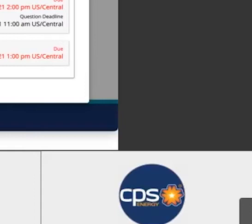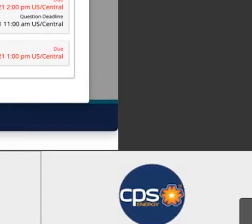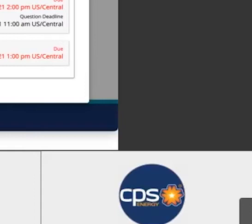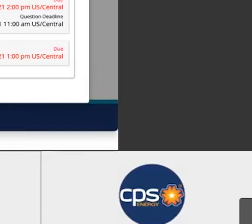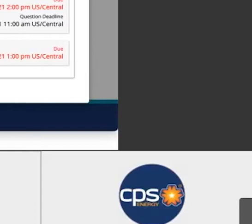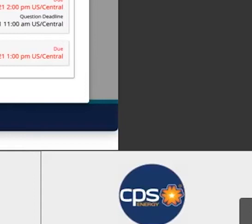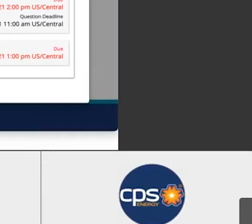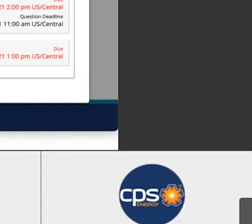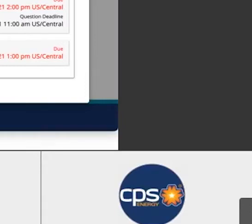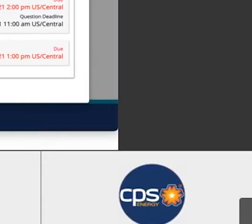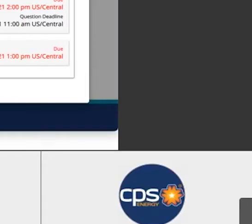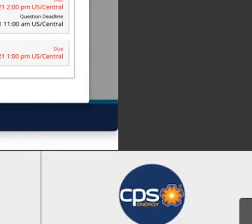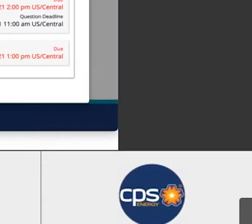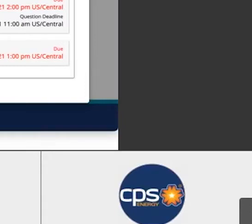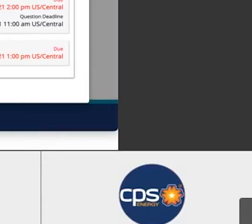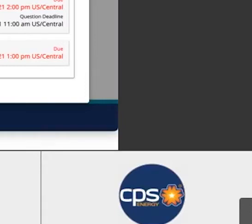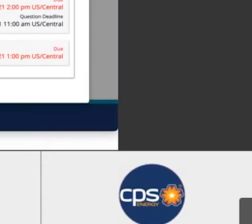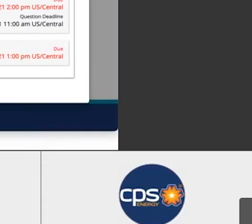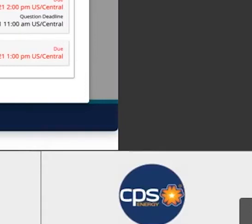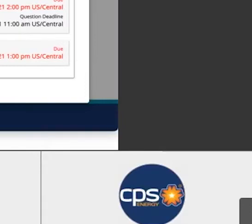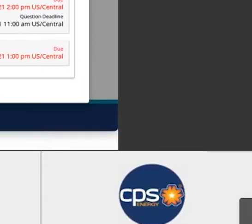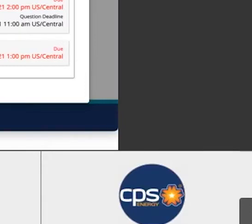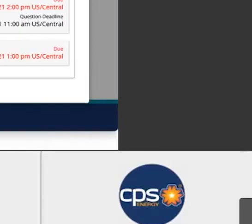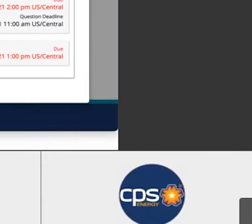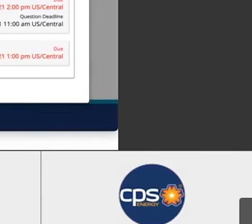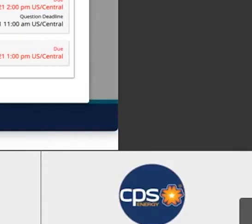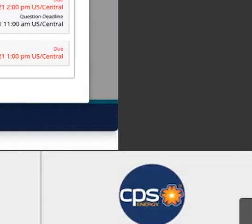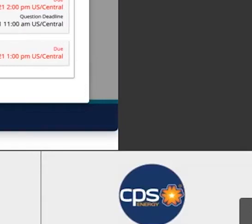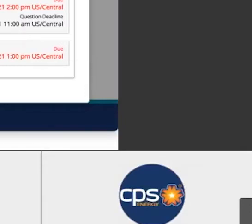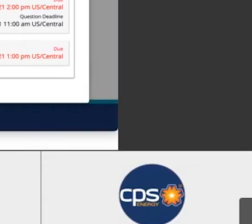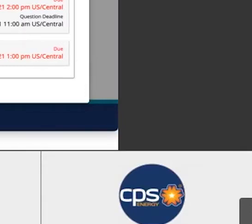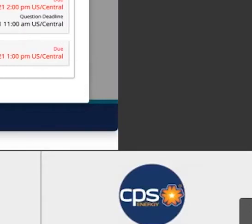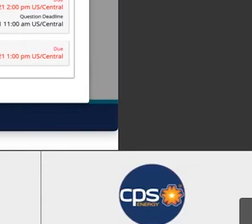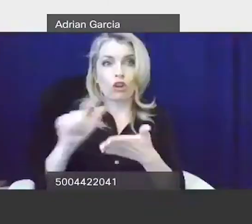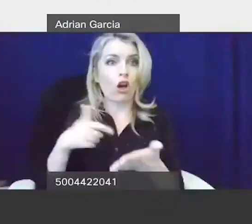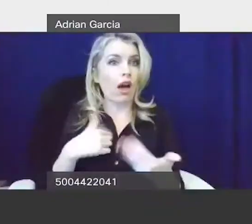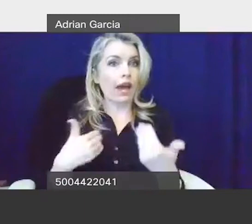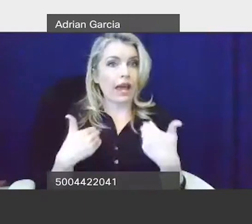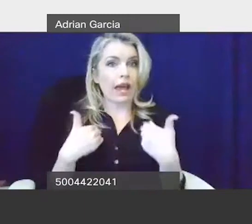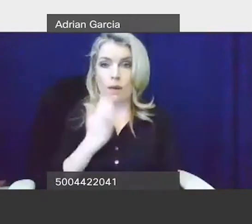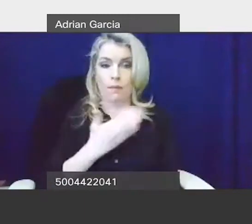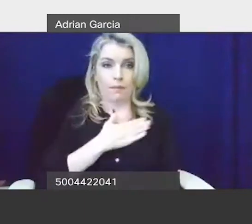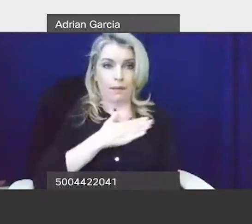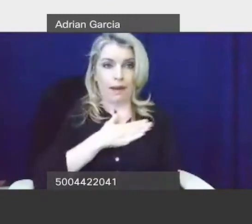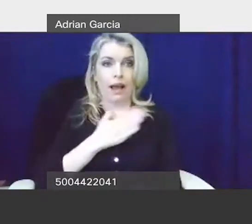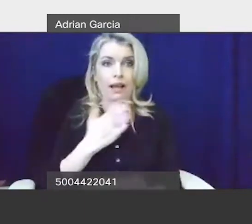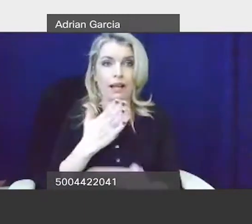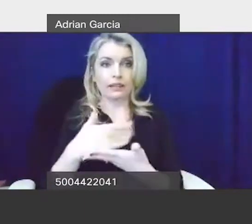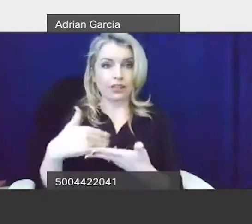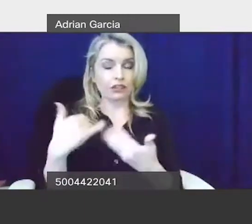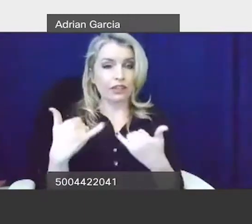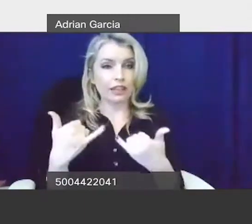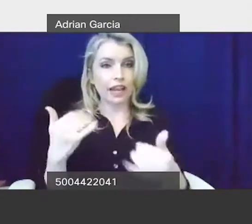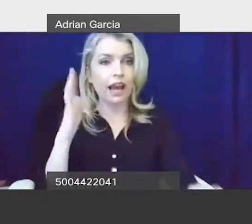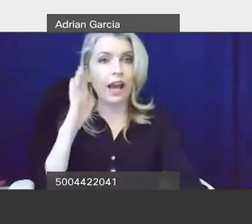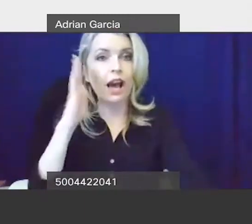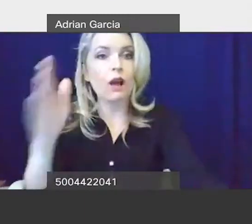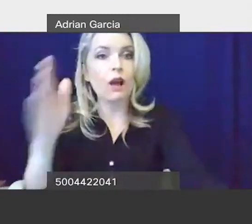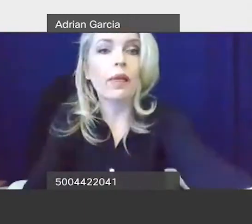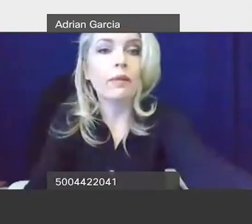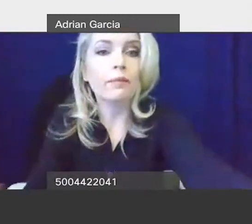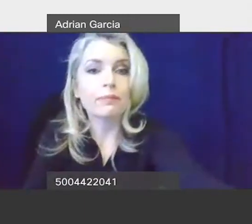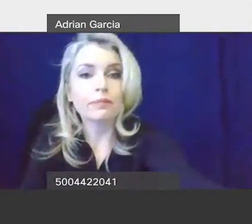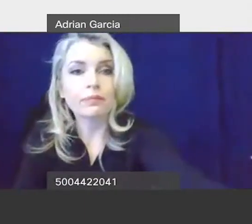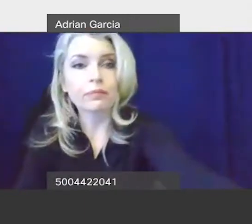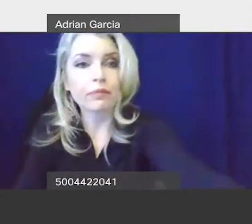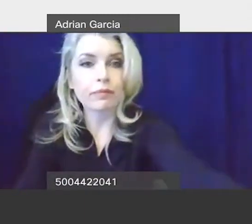aerosol sprays. And so that is all I have as part of my session today. I am going to, in closing, I'd